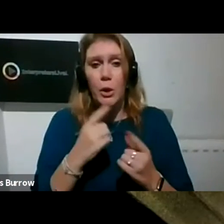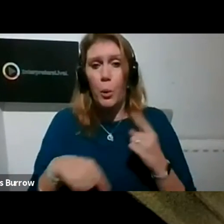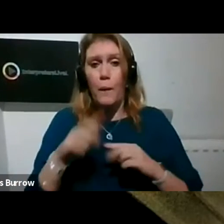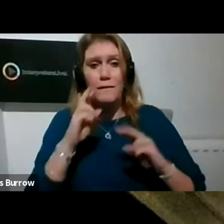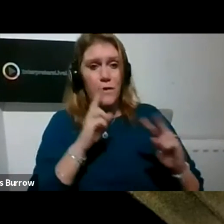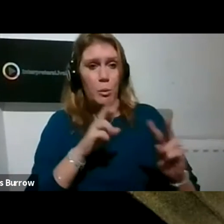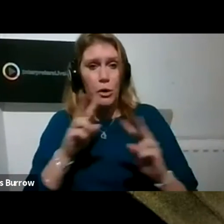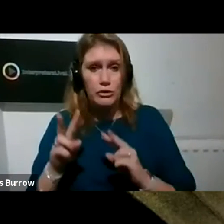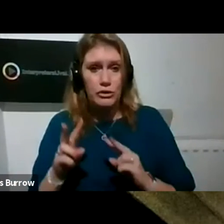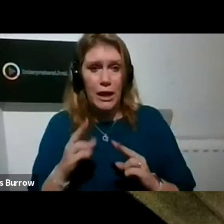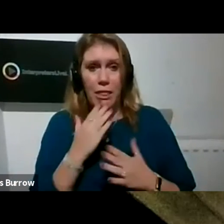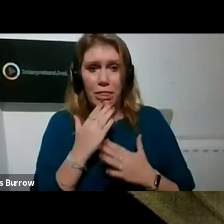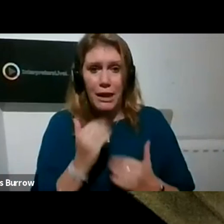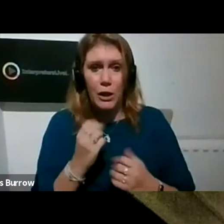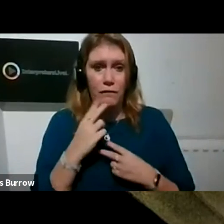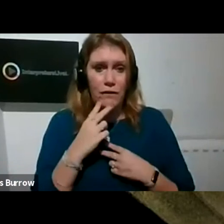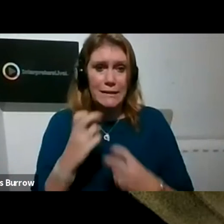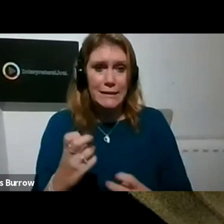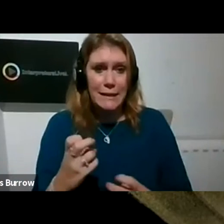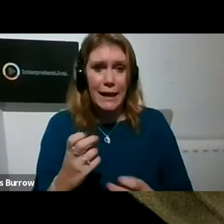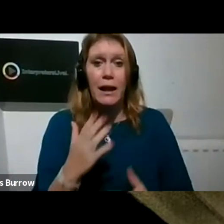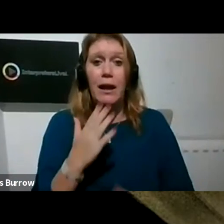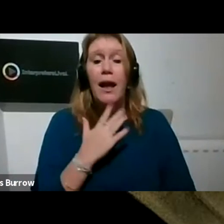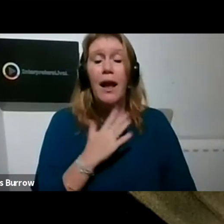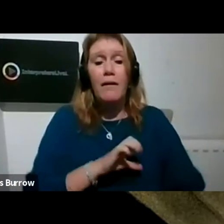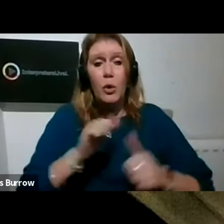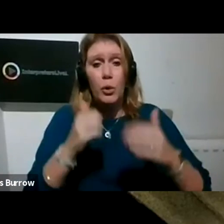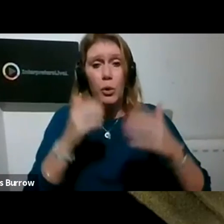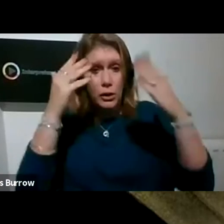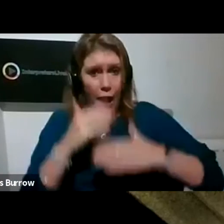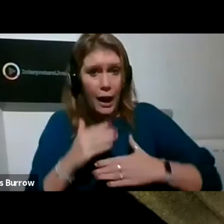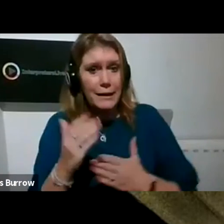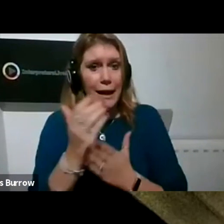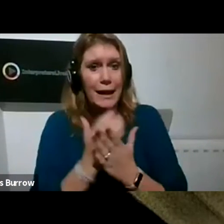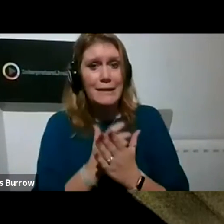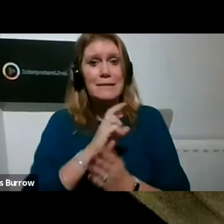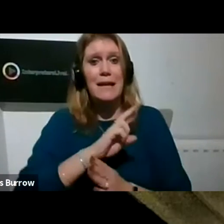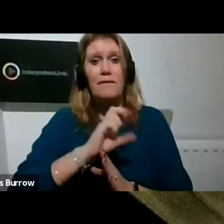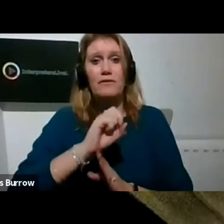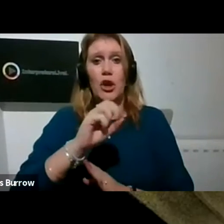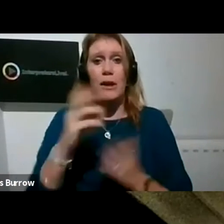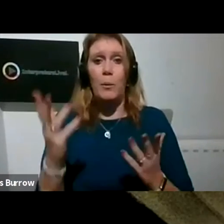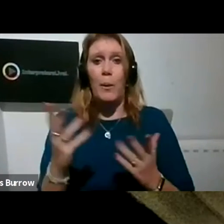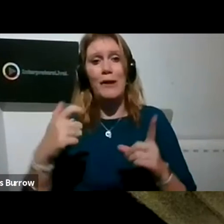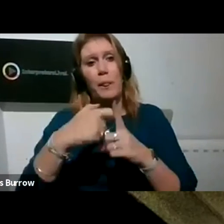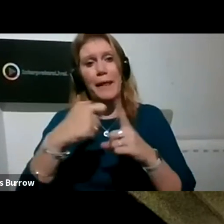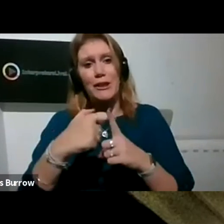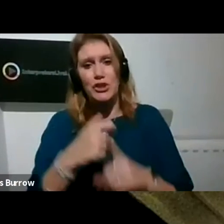watching and for listening. Have a very good night and a safe journey to the kitchen.